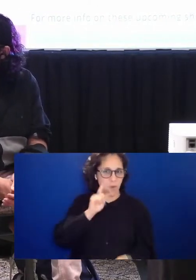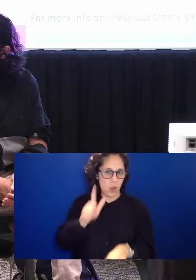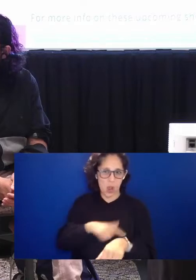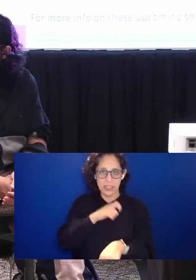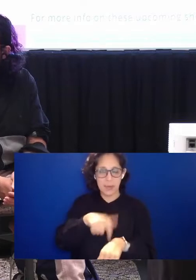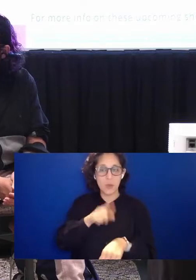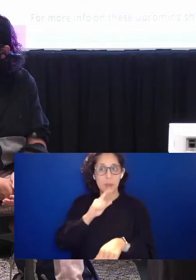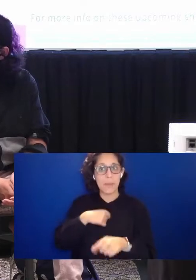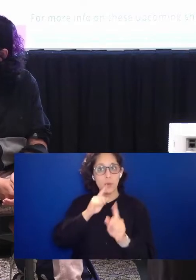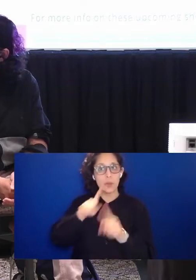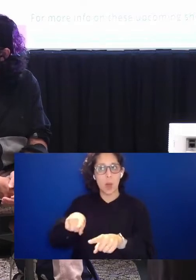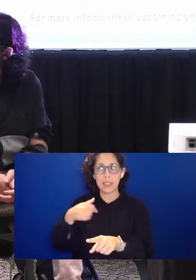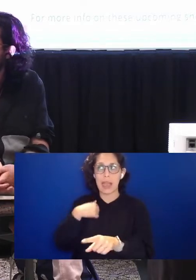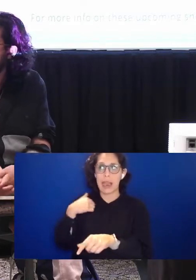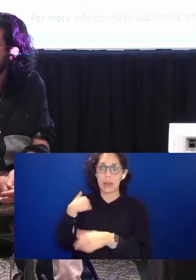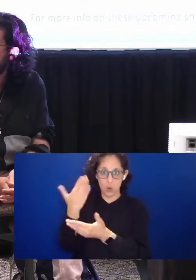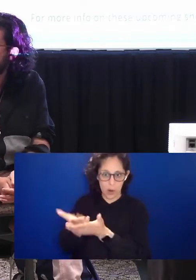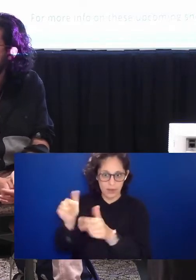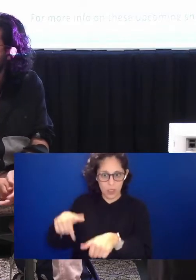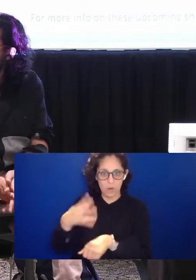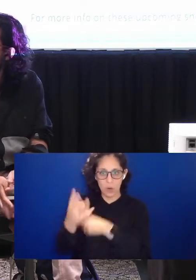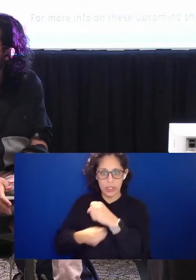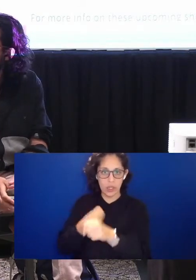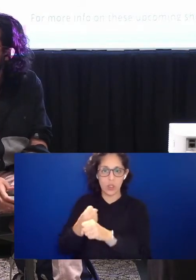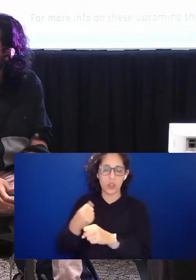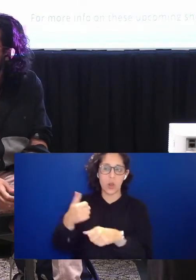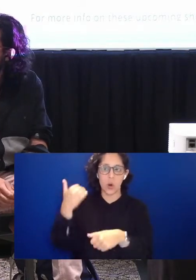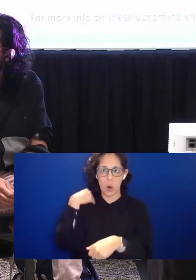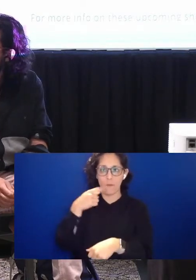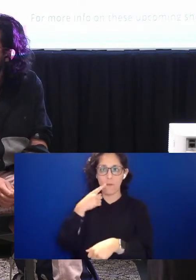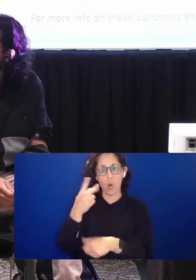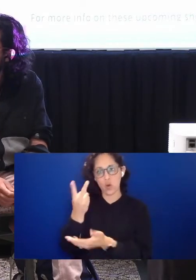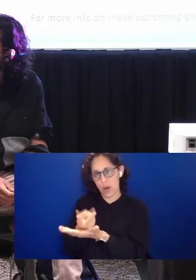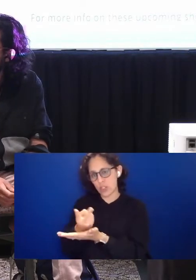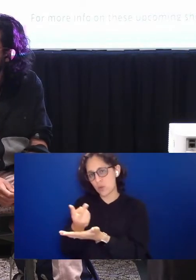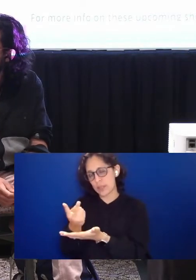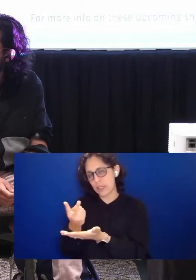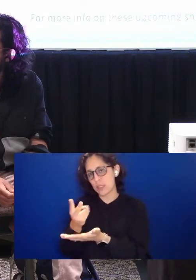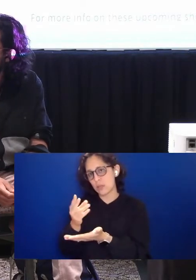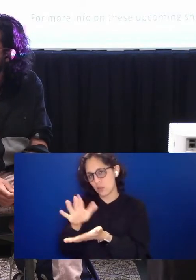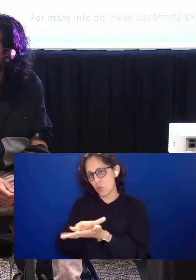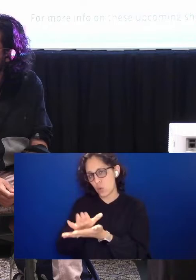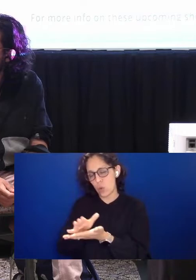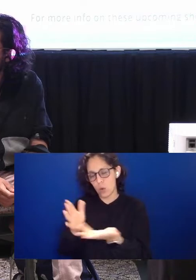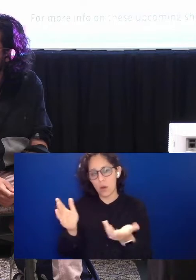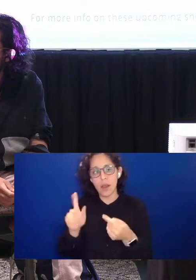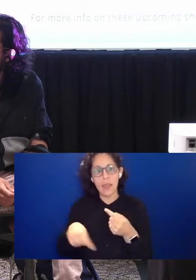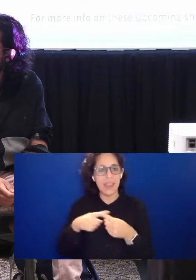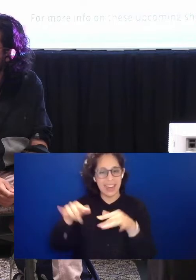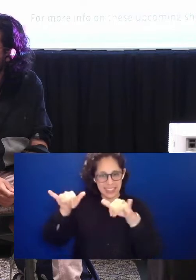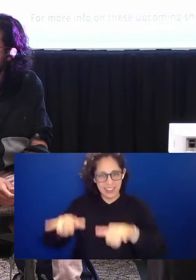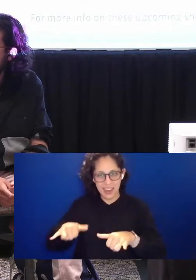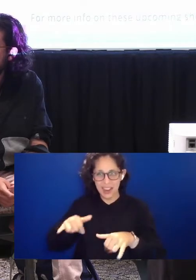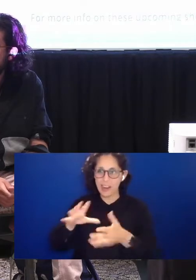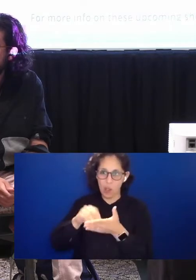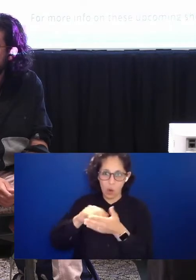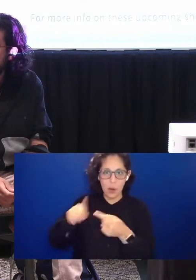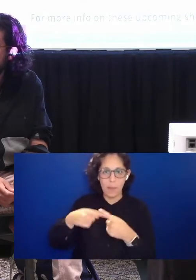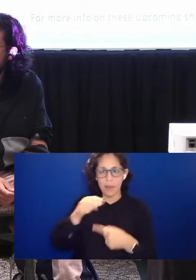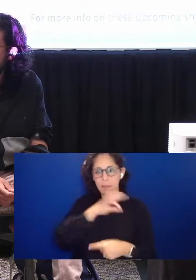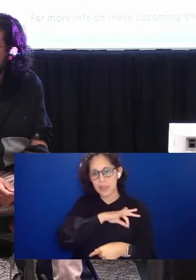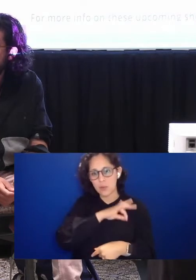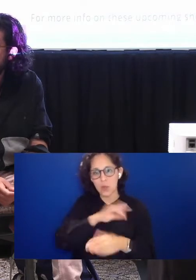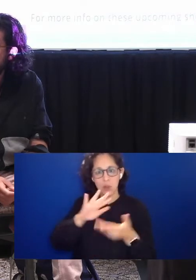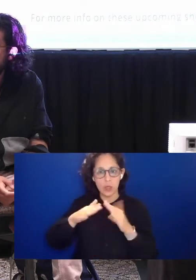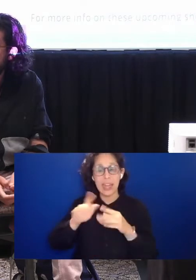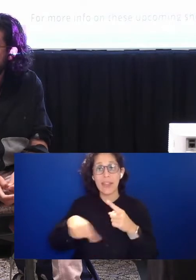ago, I came here for graduate school, I was at Carnegie Mellon, and then I've stayed really engaged in the Pittsburgh community, but I've also started teaching at the university level, so I